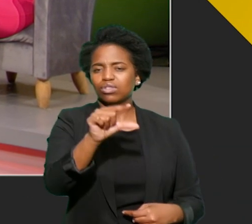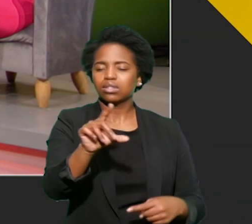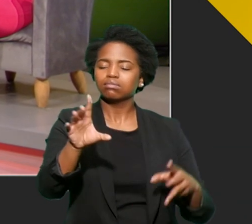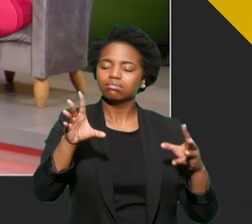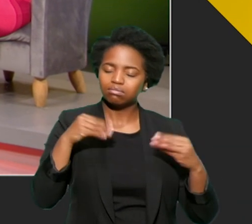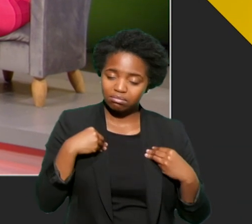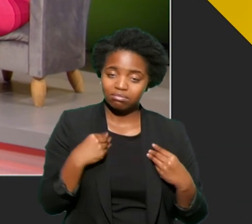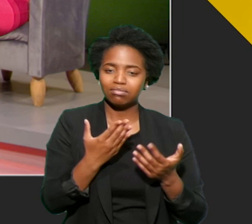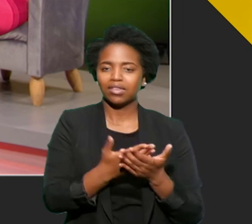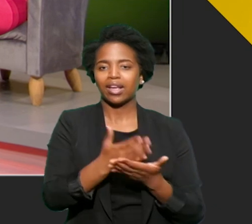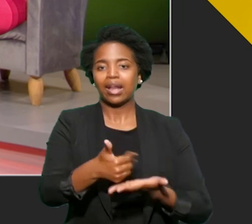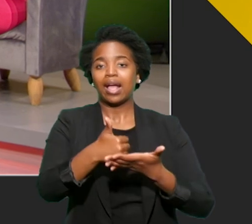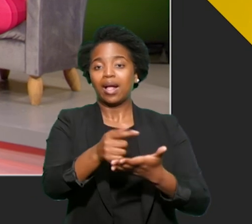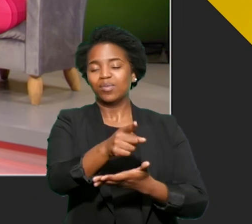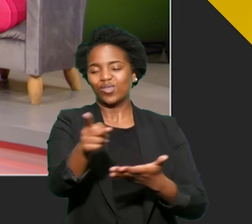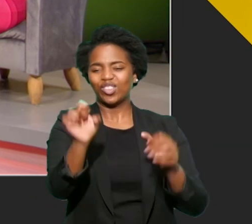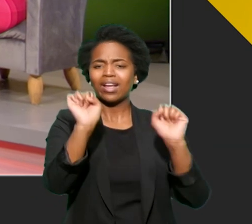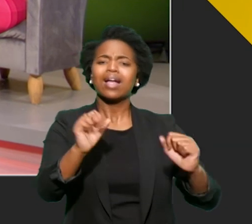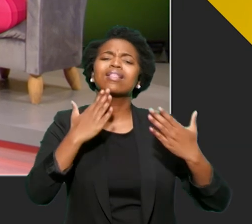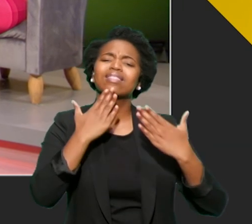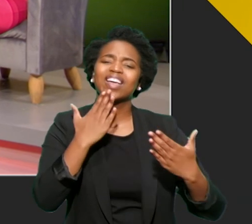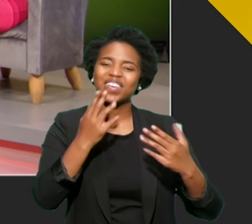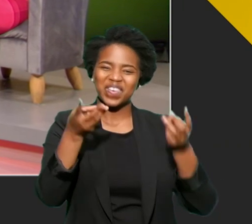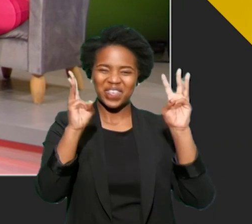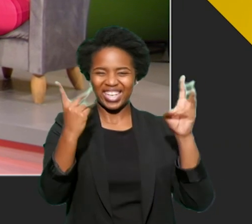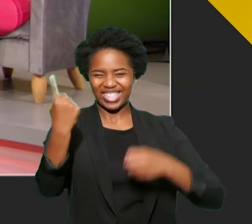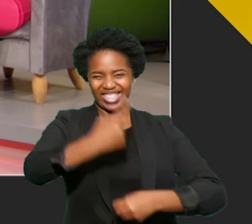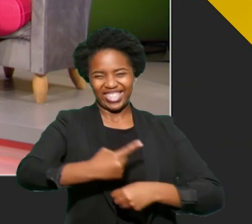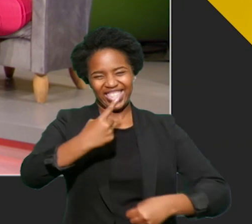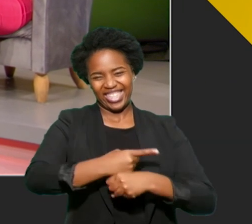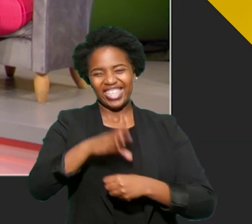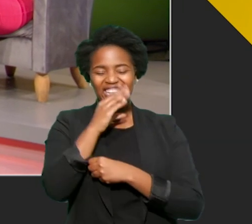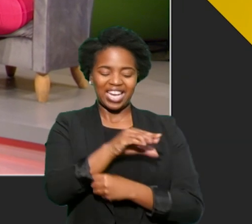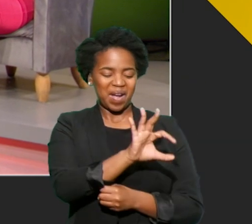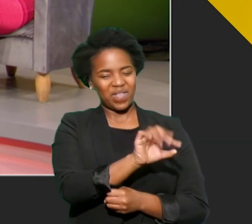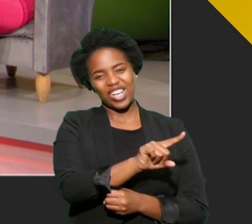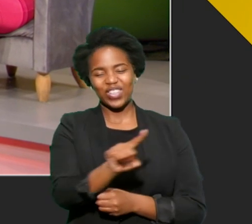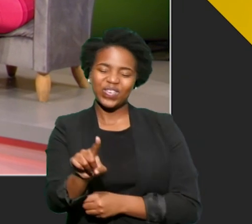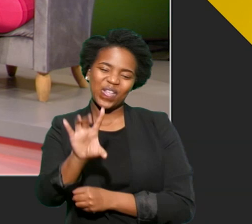it. It might just help you also. Thank you very much for tuning in to Daily Thetha every single Monday to Thursday